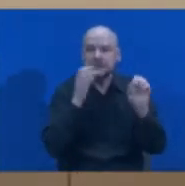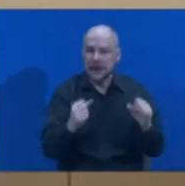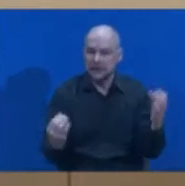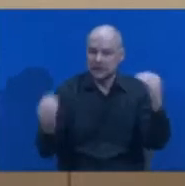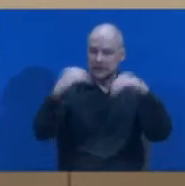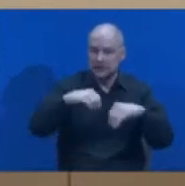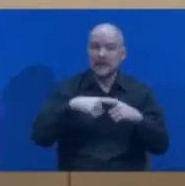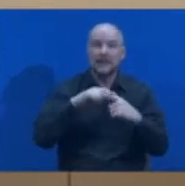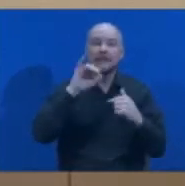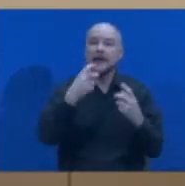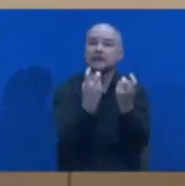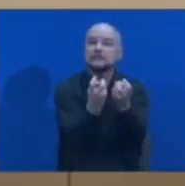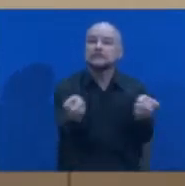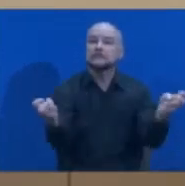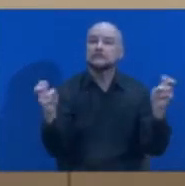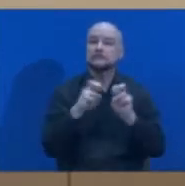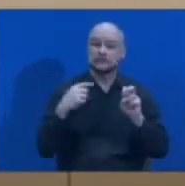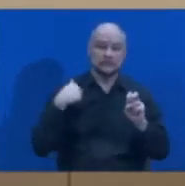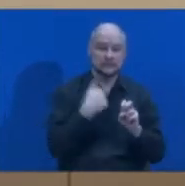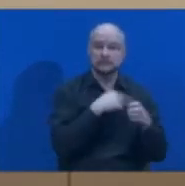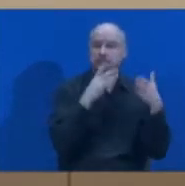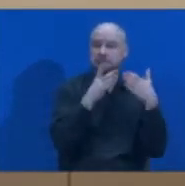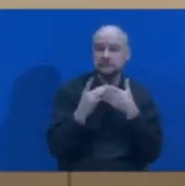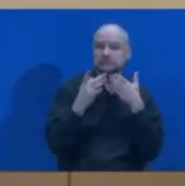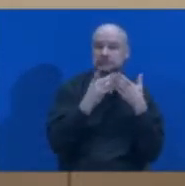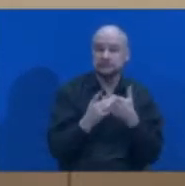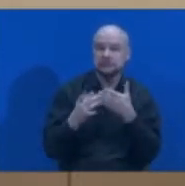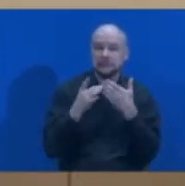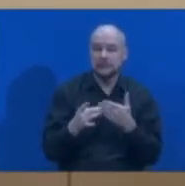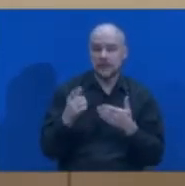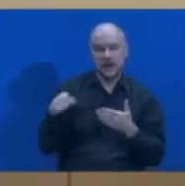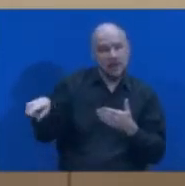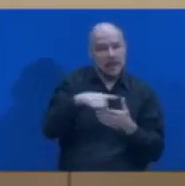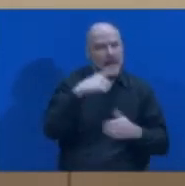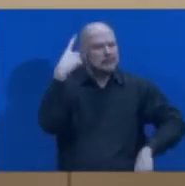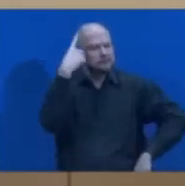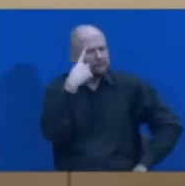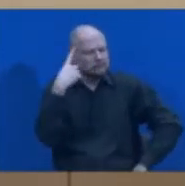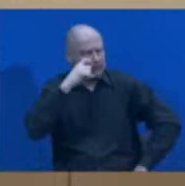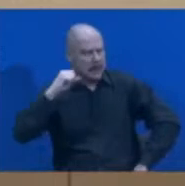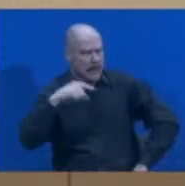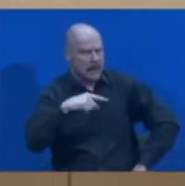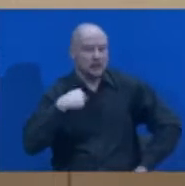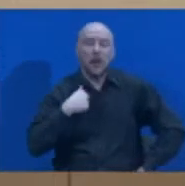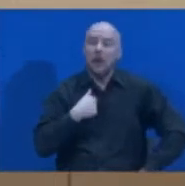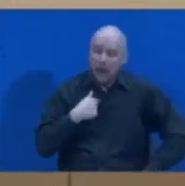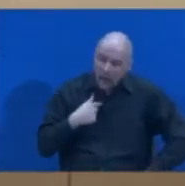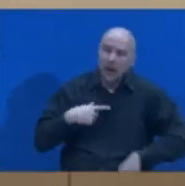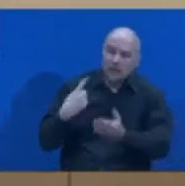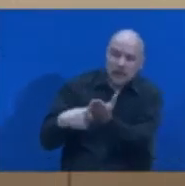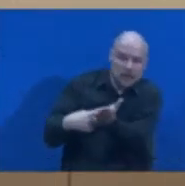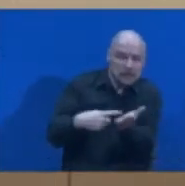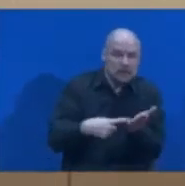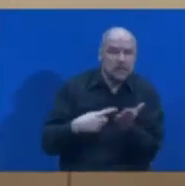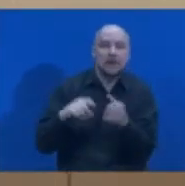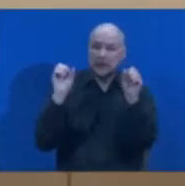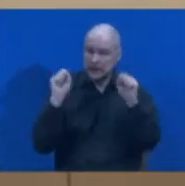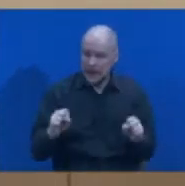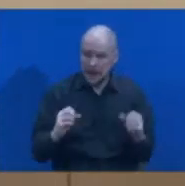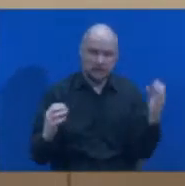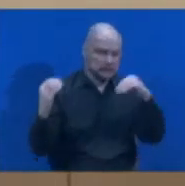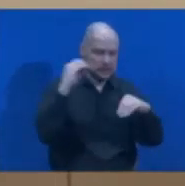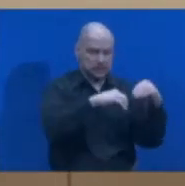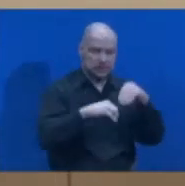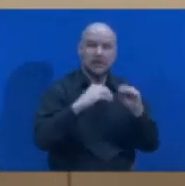the county order was because, even though this was not explicitly said, that some towns were expressing some reservations about continuing on with the county